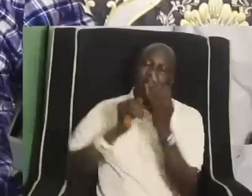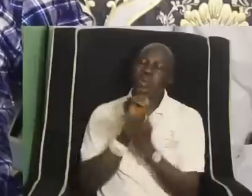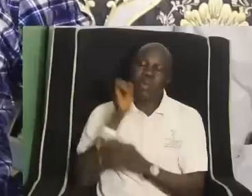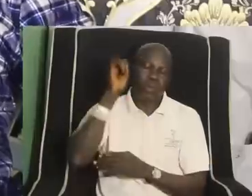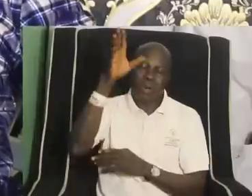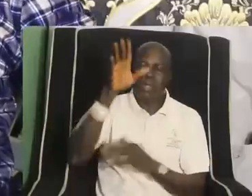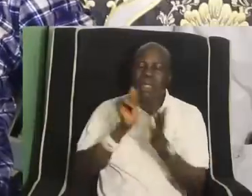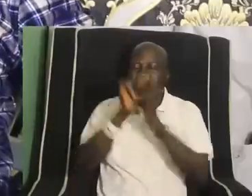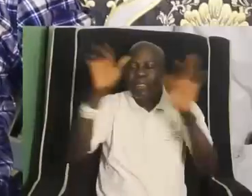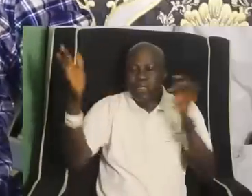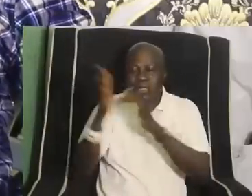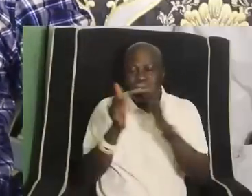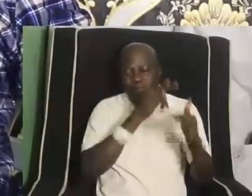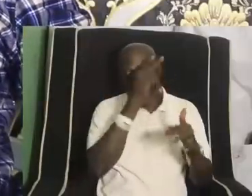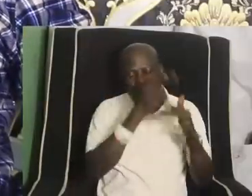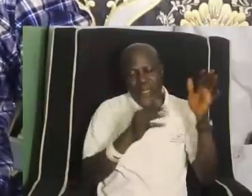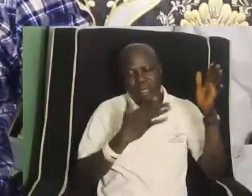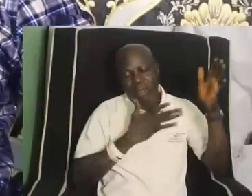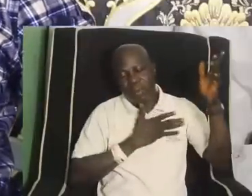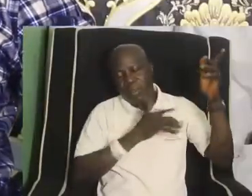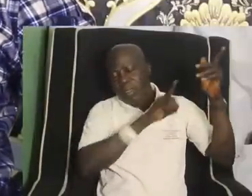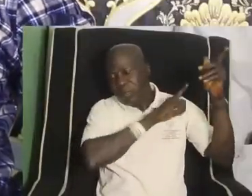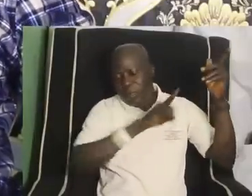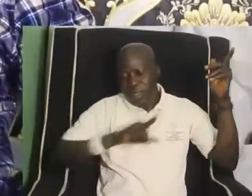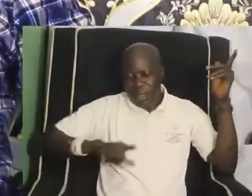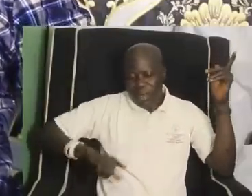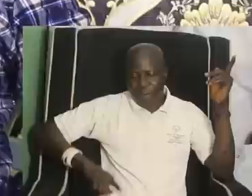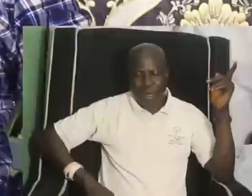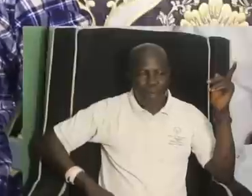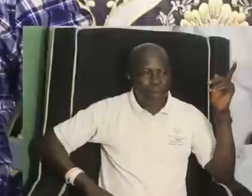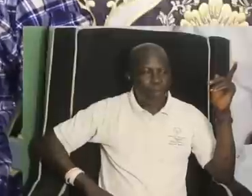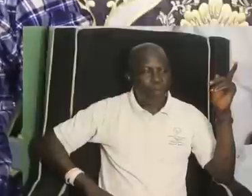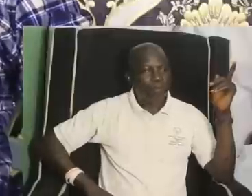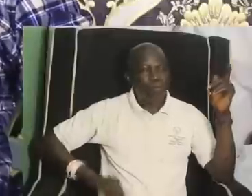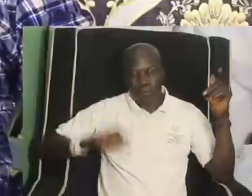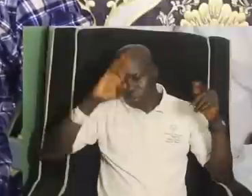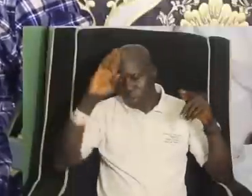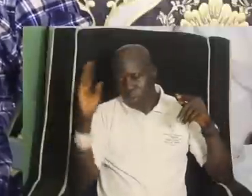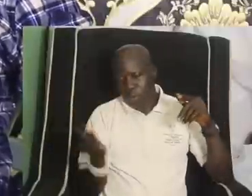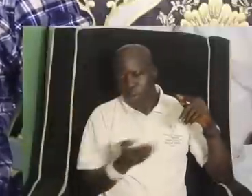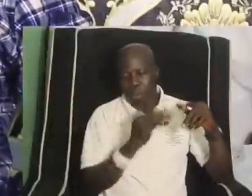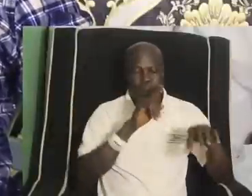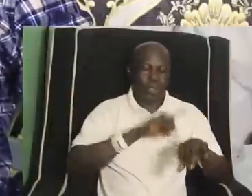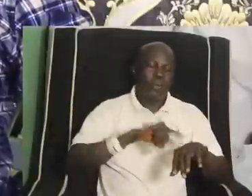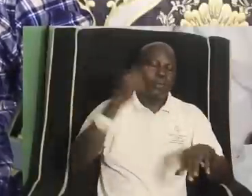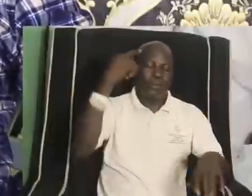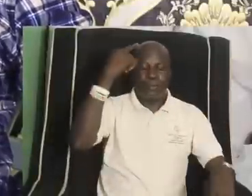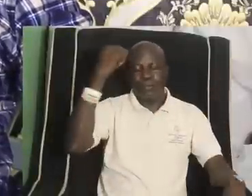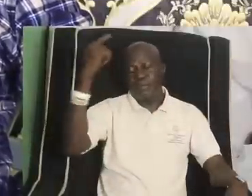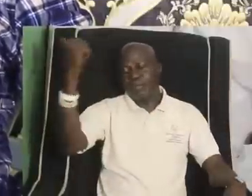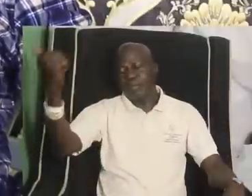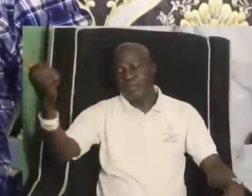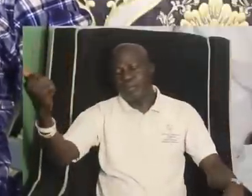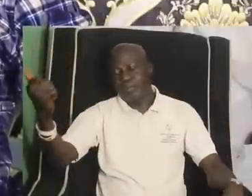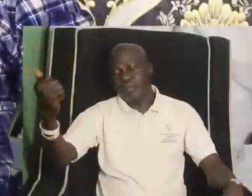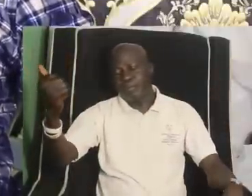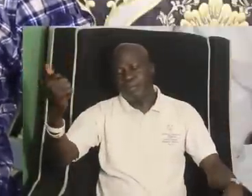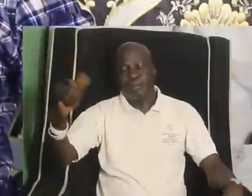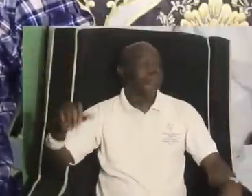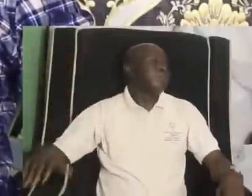be bright, tonight will be better. In Jesus' name, my Lord, welcome to the segment of truth.